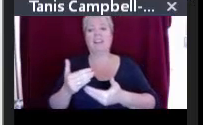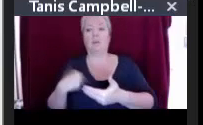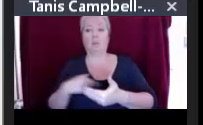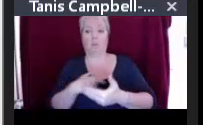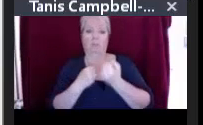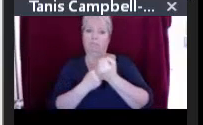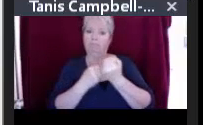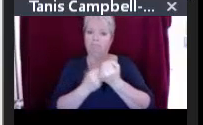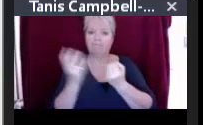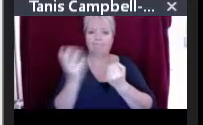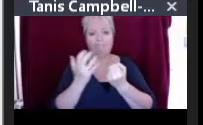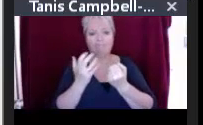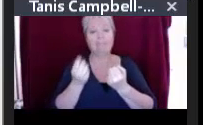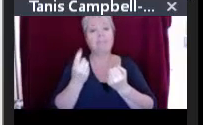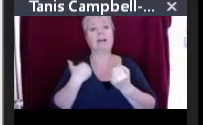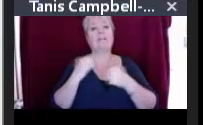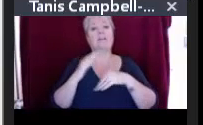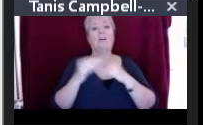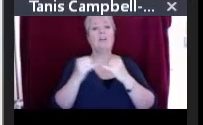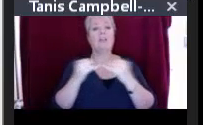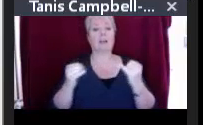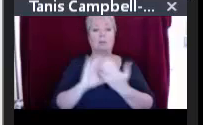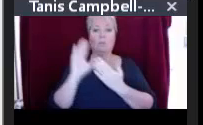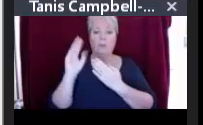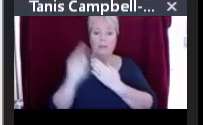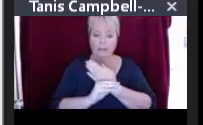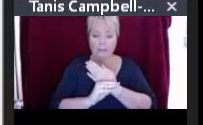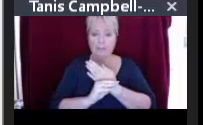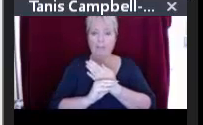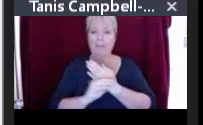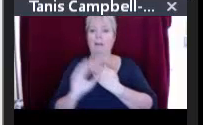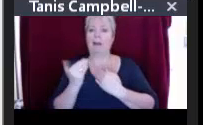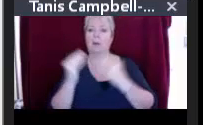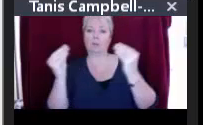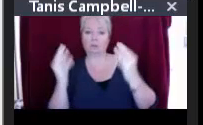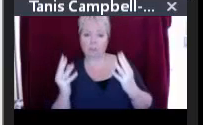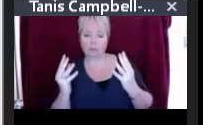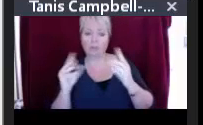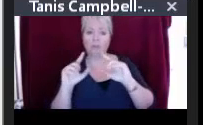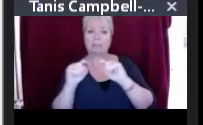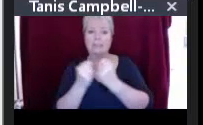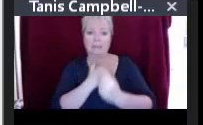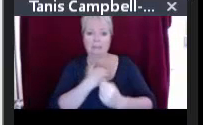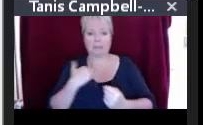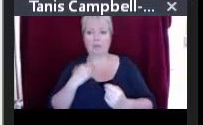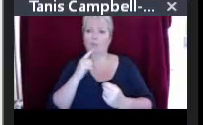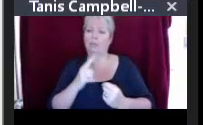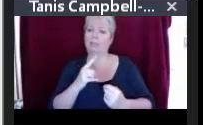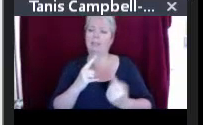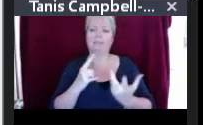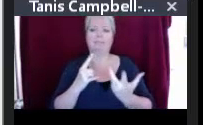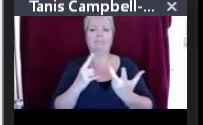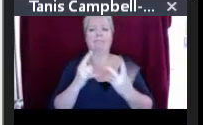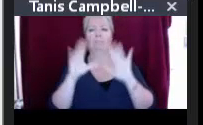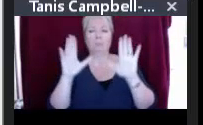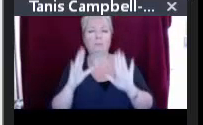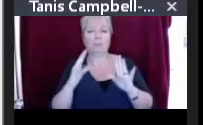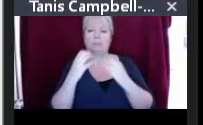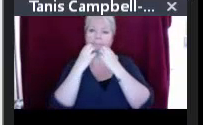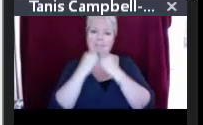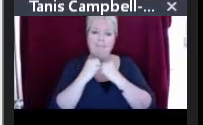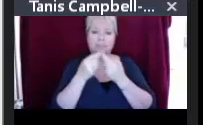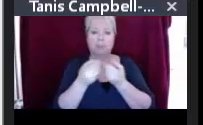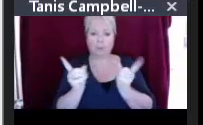online curriculum and our skilled and caring service teams, Make a Change Canada is empowering others to realize their